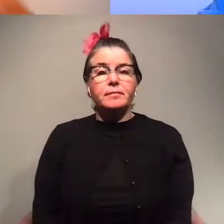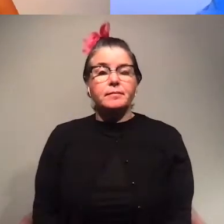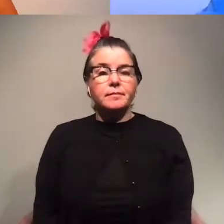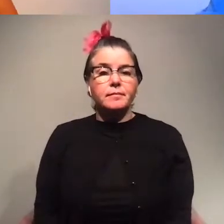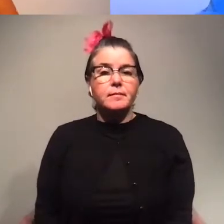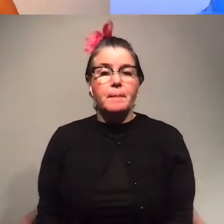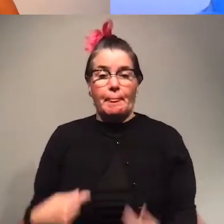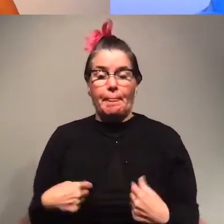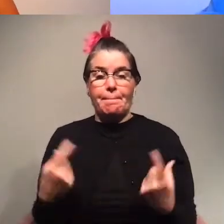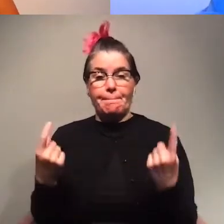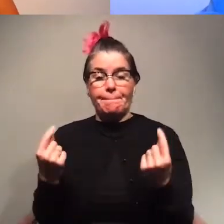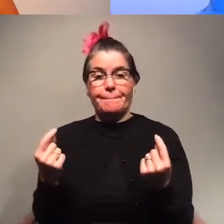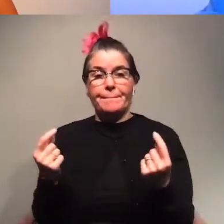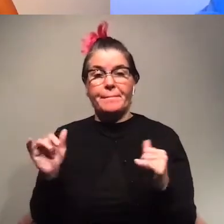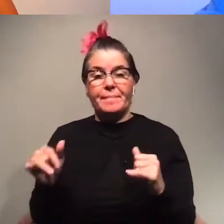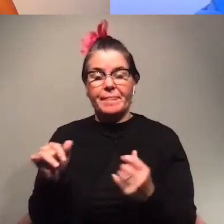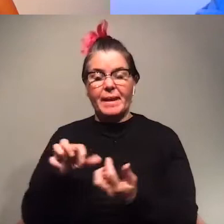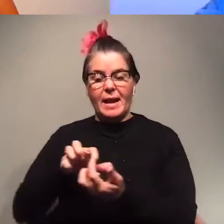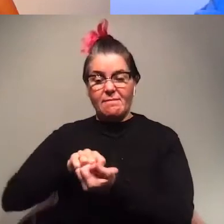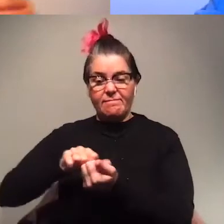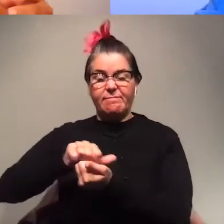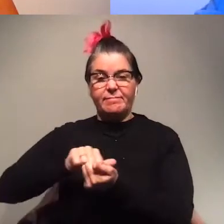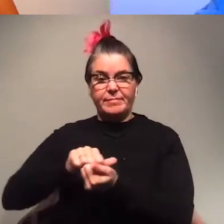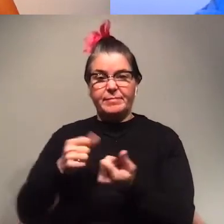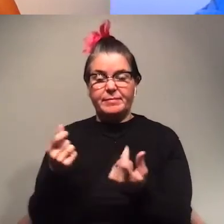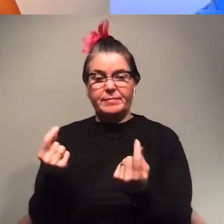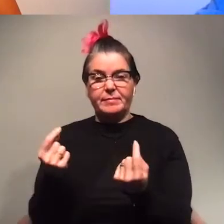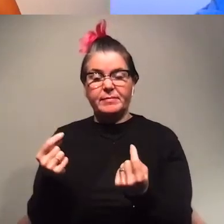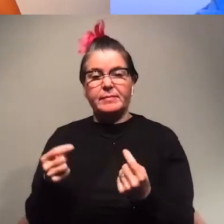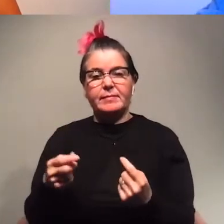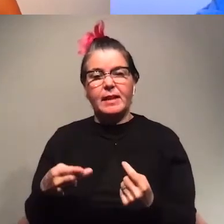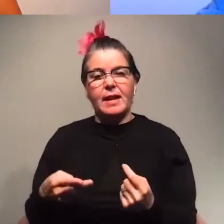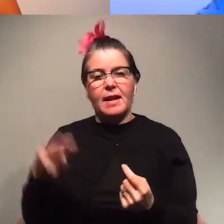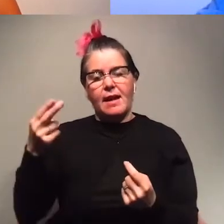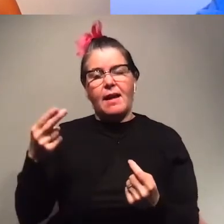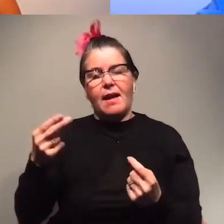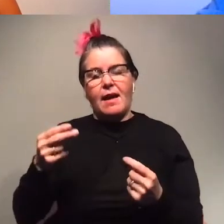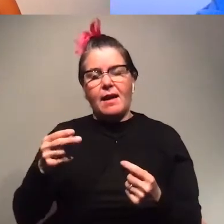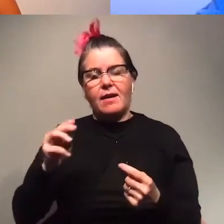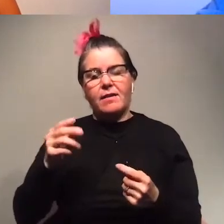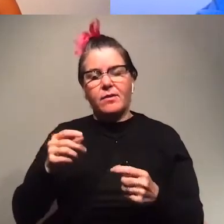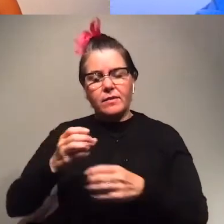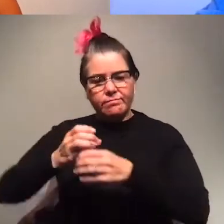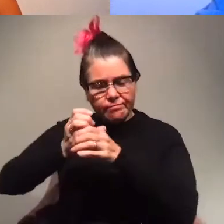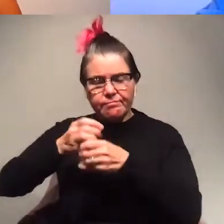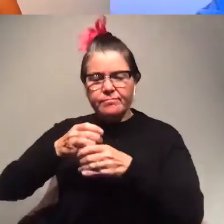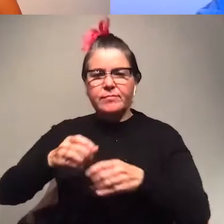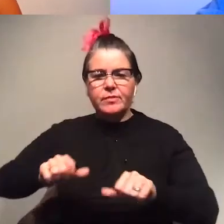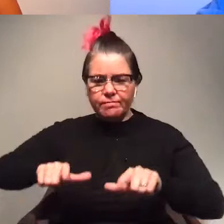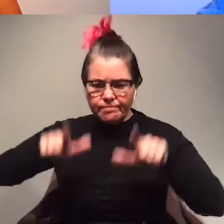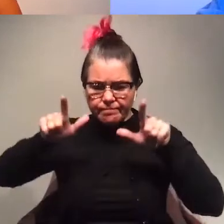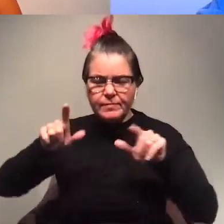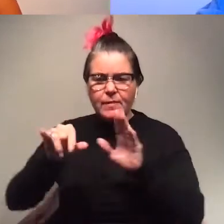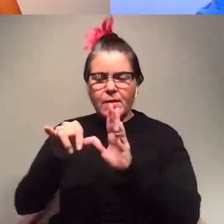was I took that digest, and what I'm trying to do is called high resolution mass spectrometry. So I'm trying to